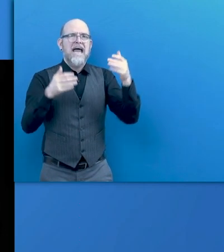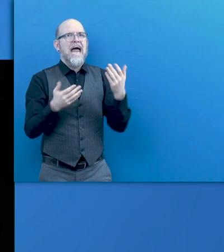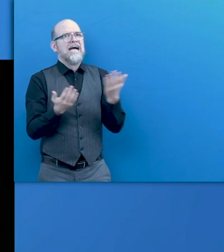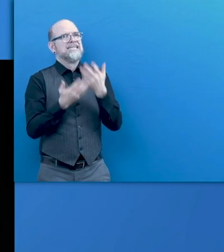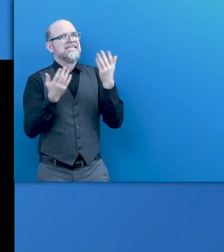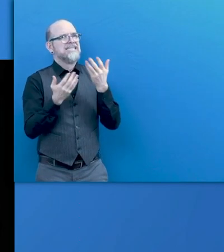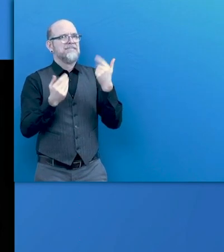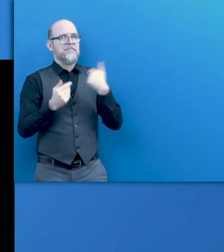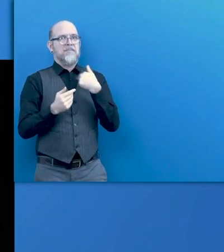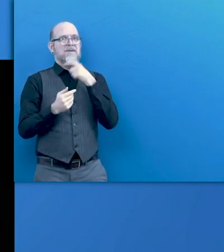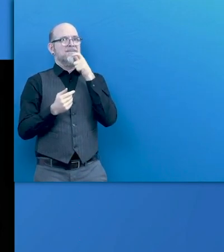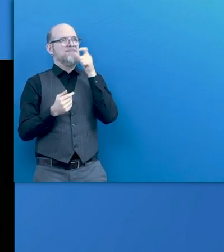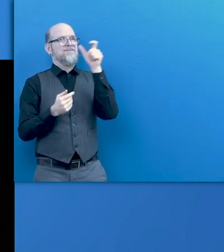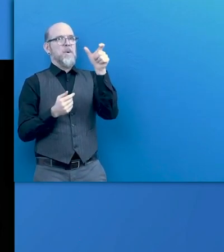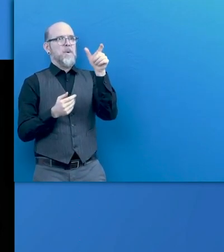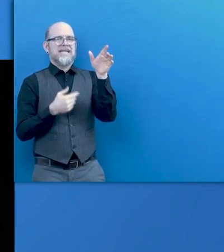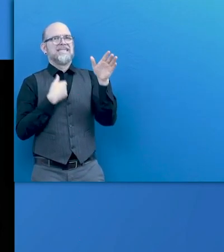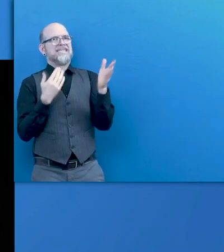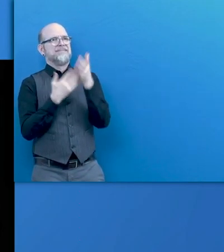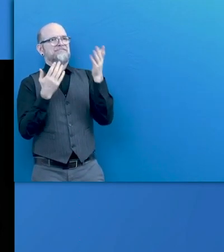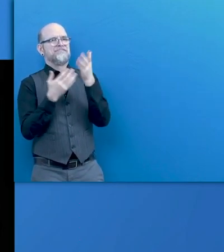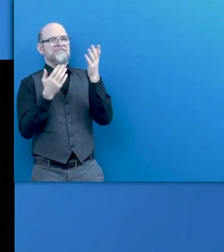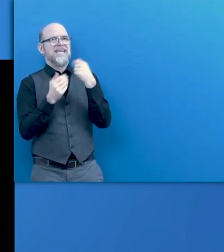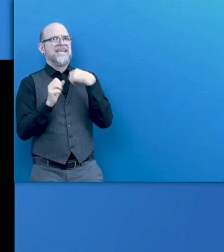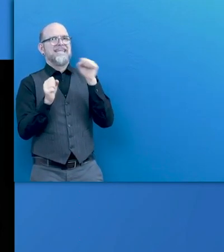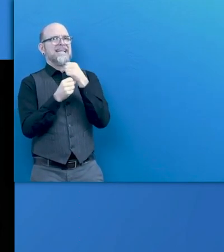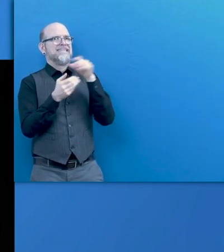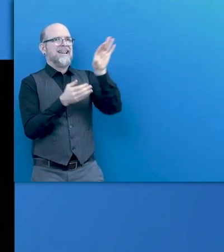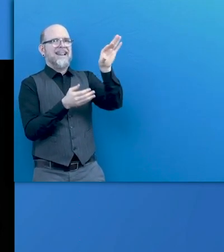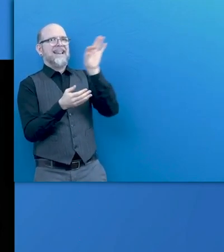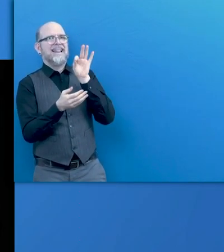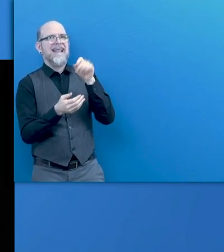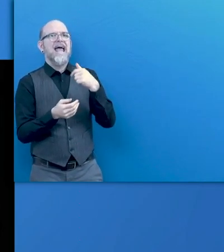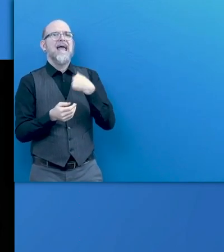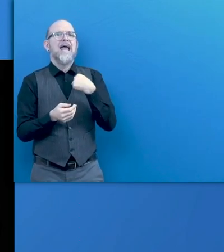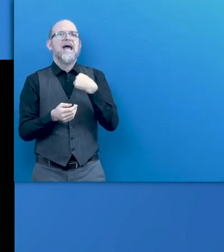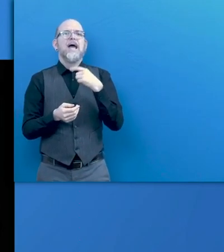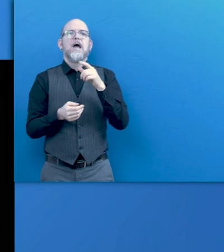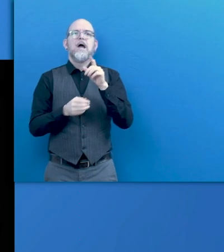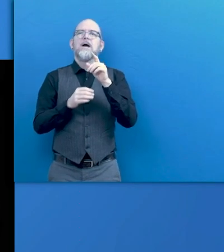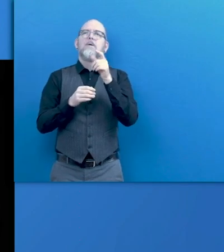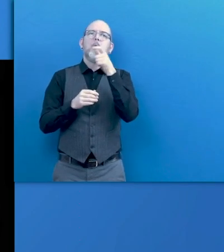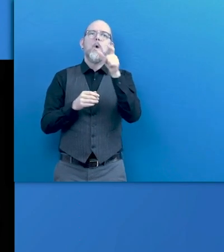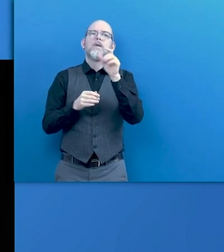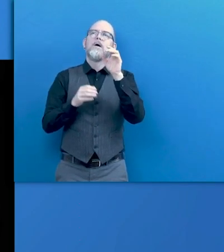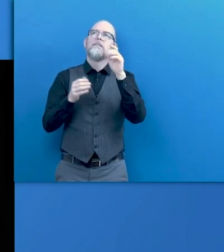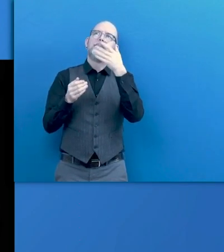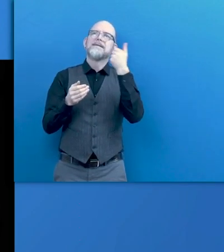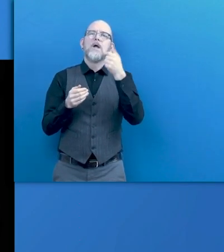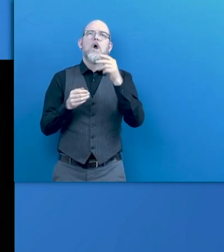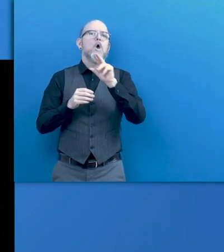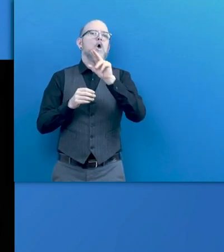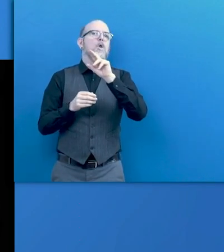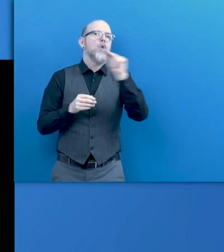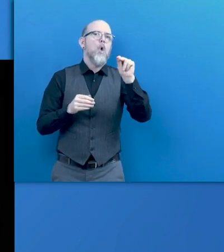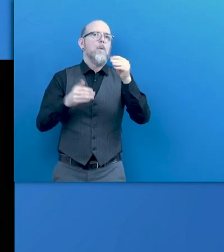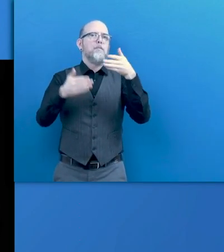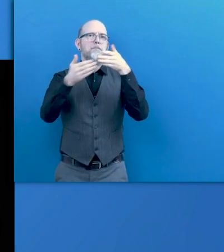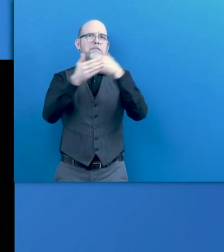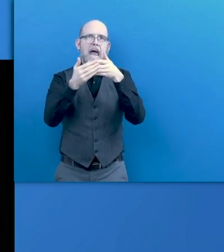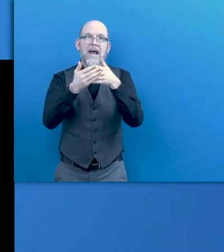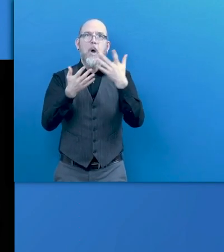In general, barrier-free is a difficult term. I would rather refer to low barrier, or actually the English term of accessibility in